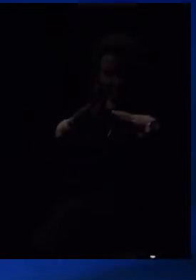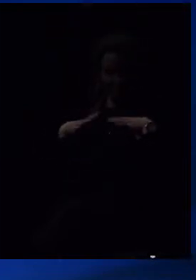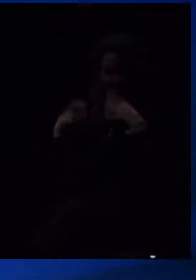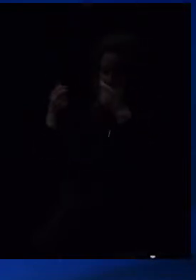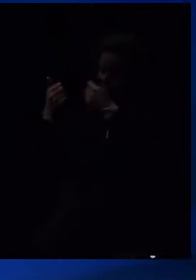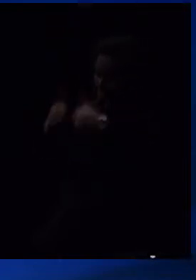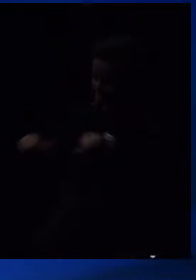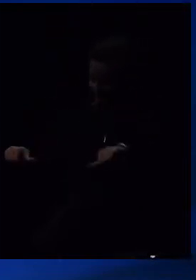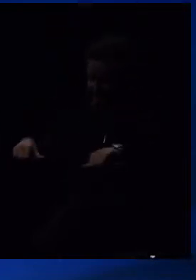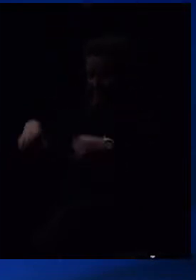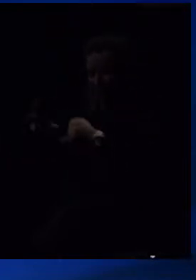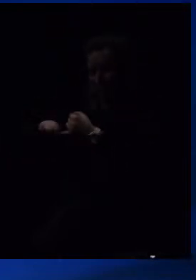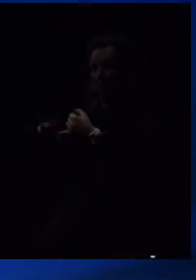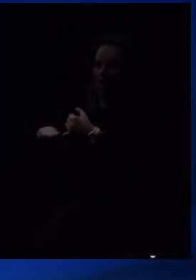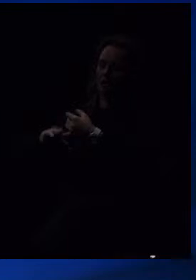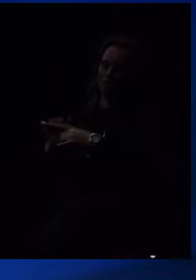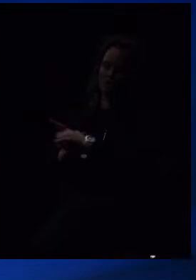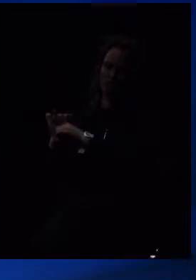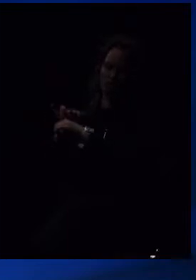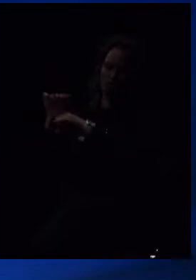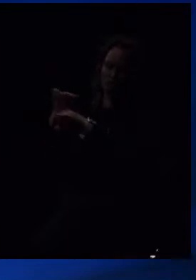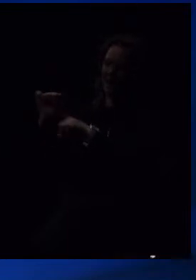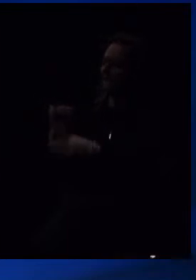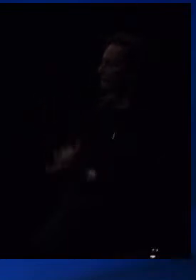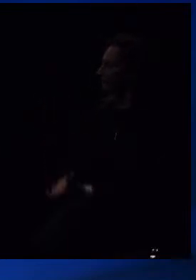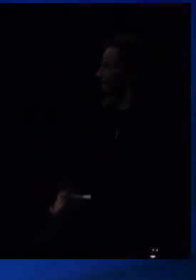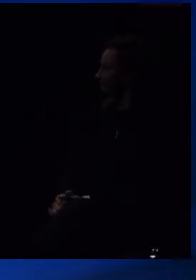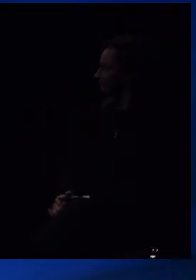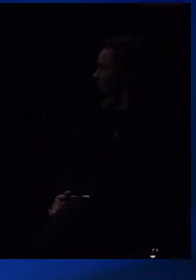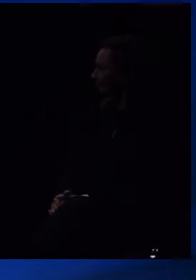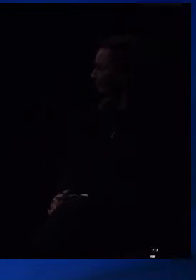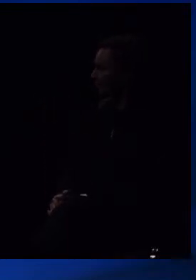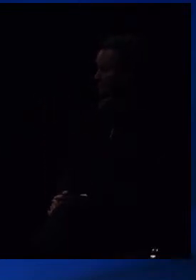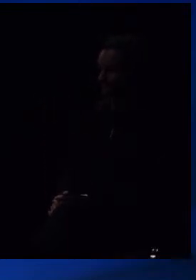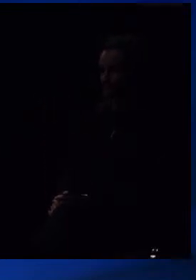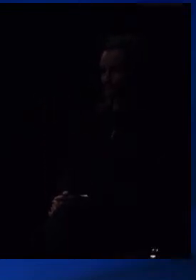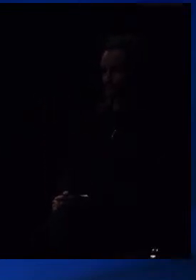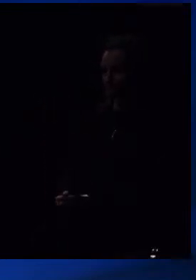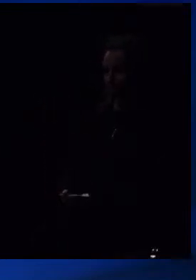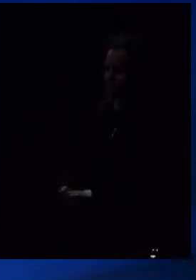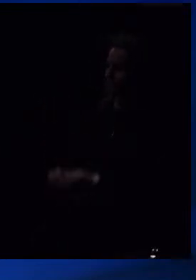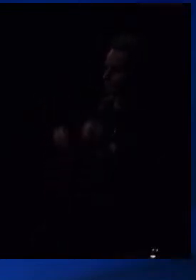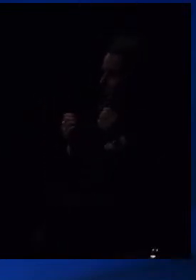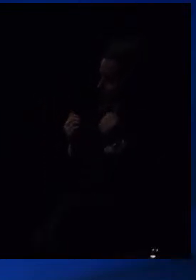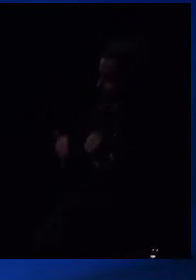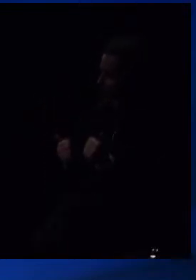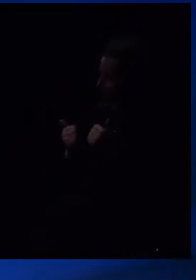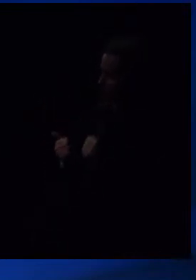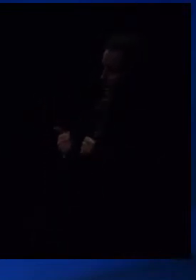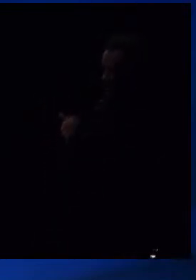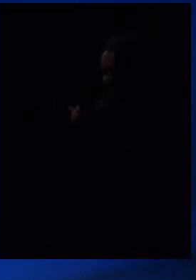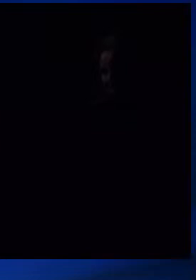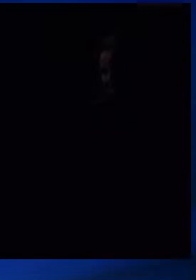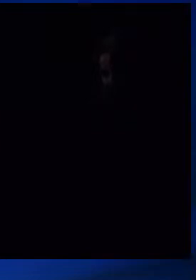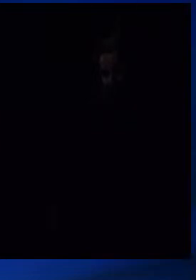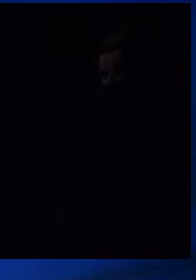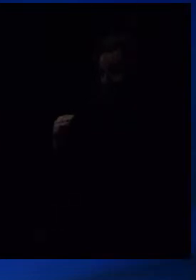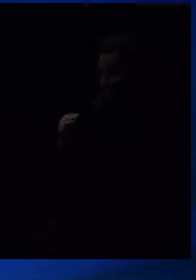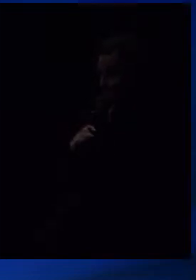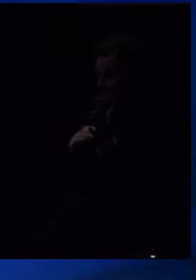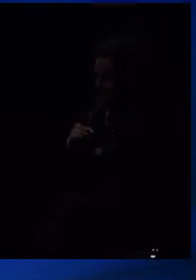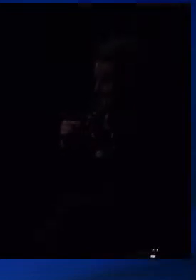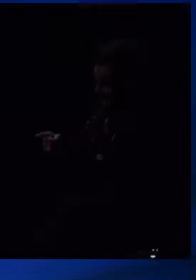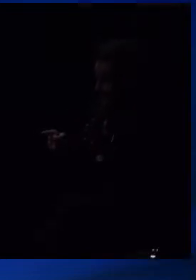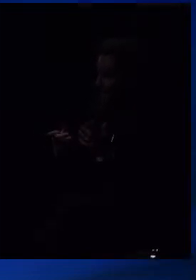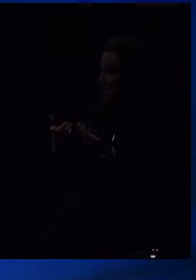grading like this. Great, and actually, Mikhail, it's a luxury because Veronica, so she's